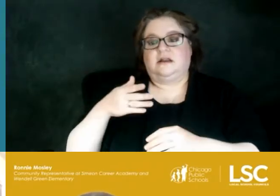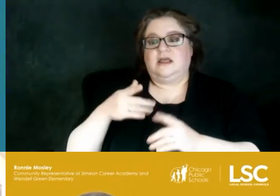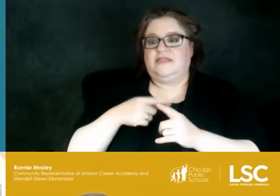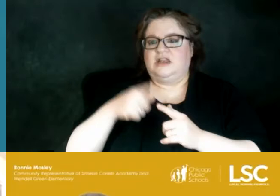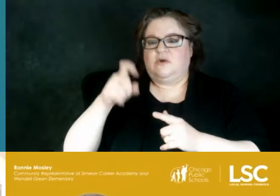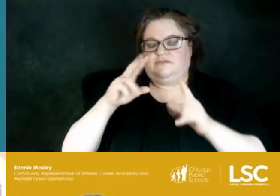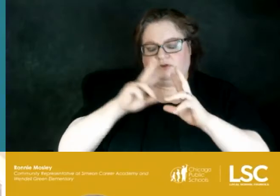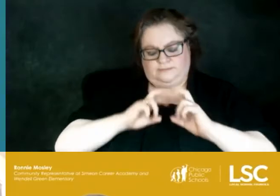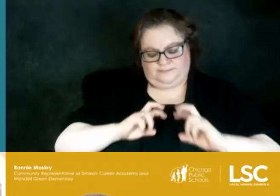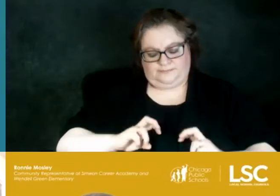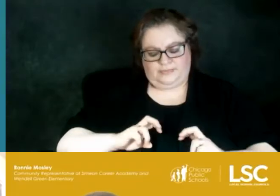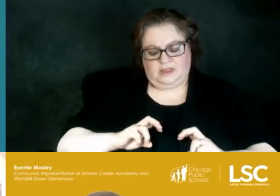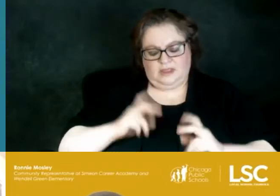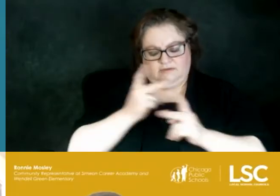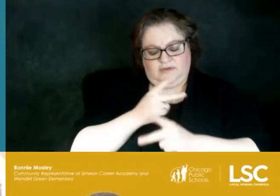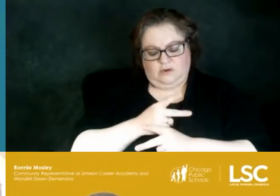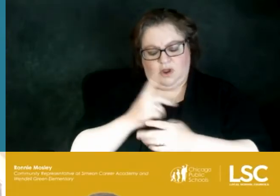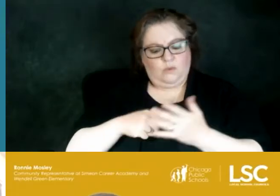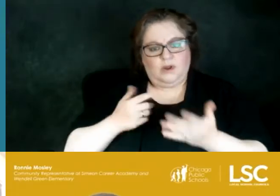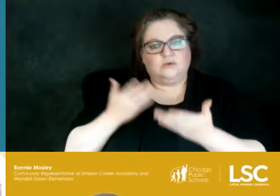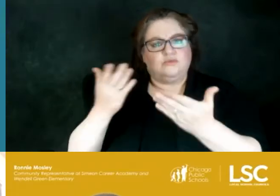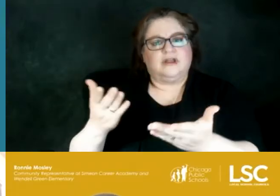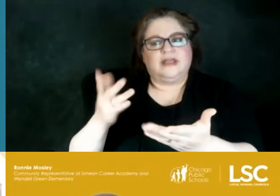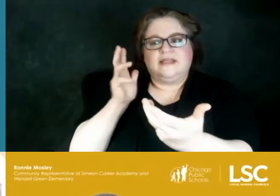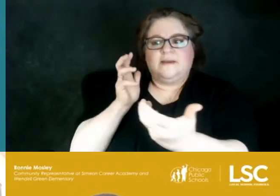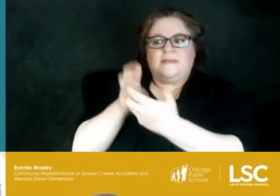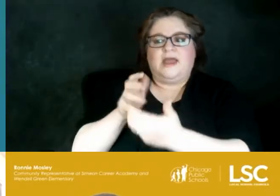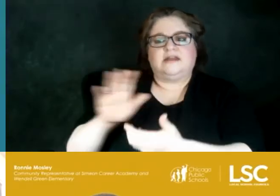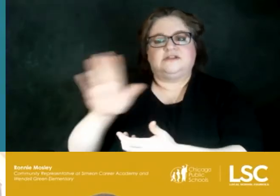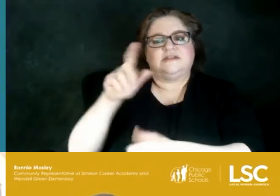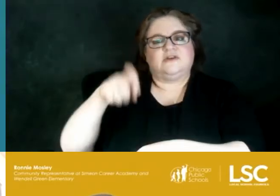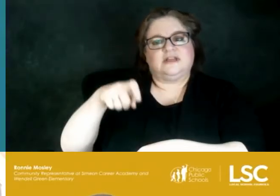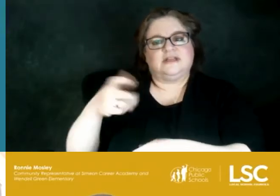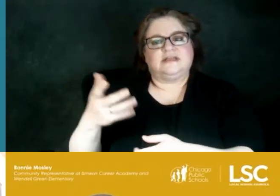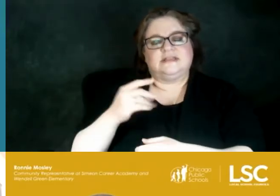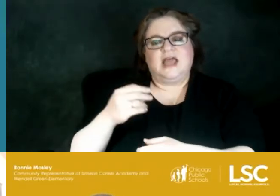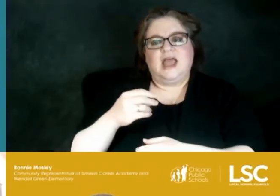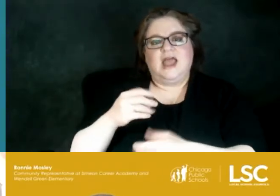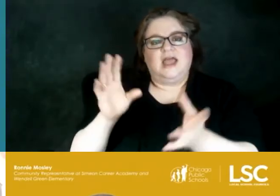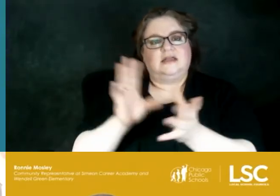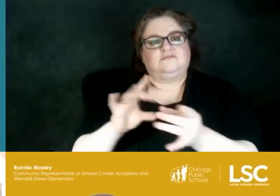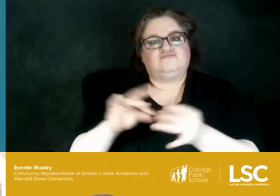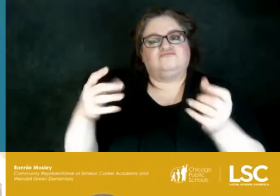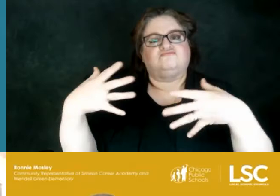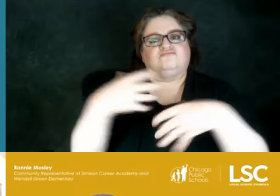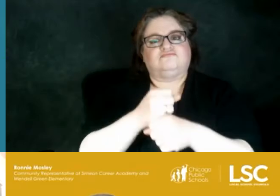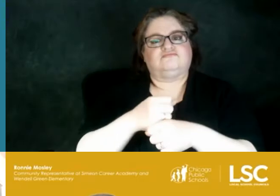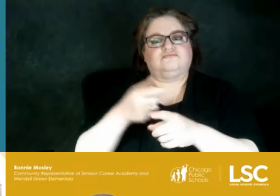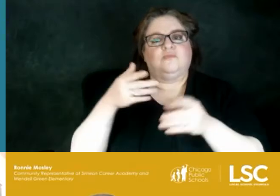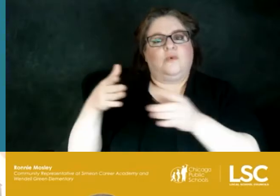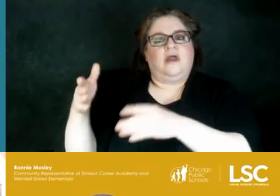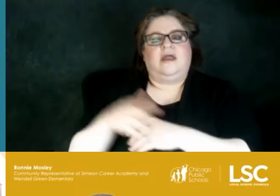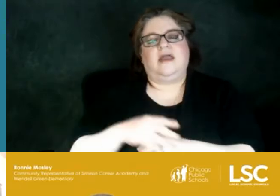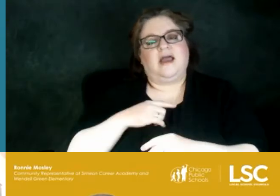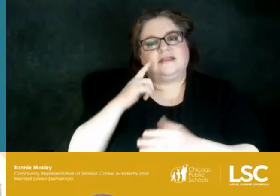yourself and figure out what you bring to the table that matches those needs and say it in a concise way. I